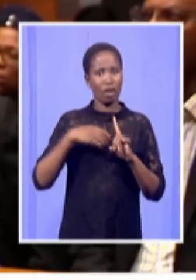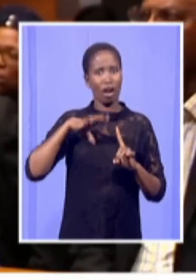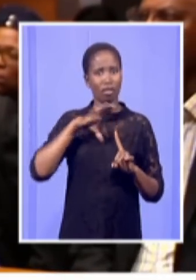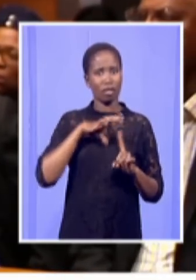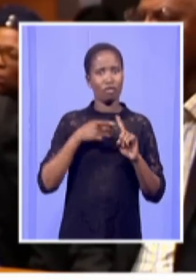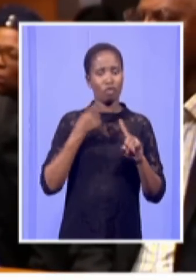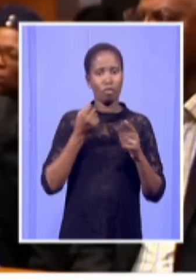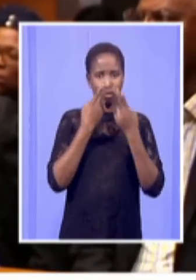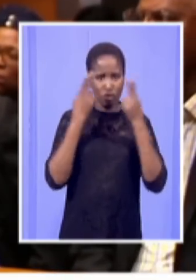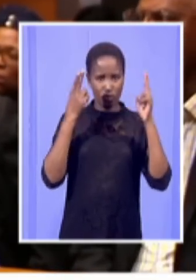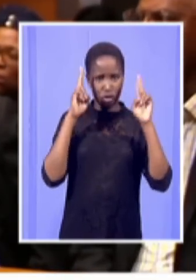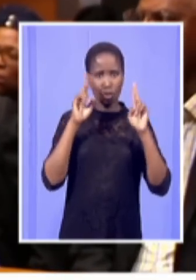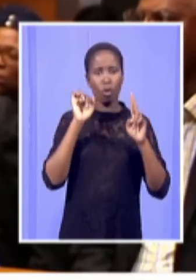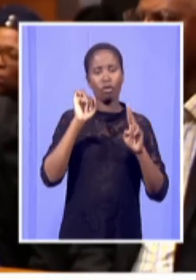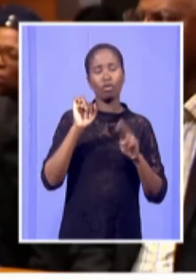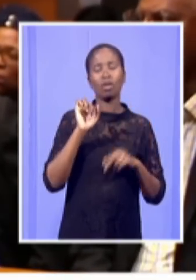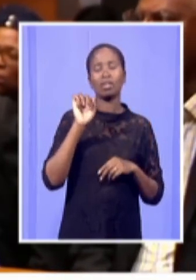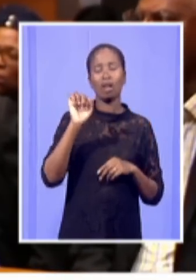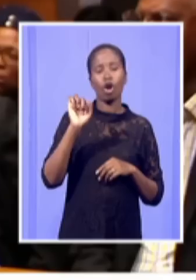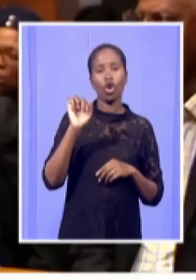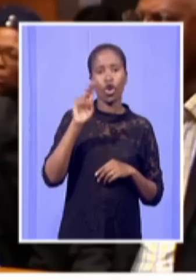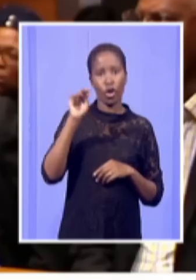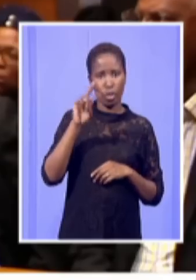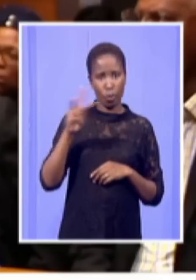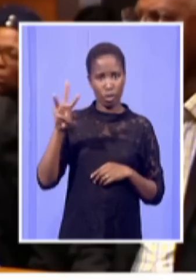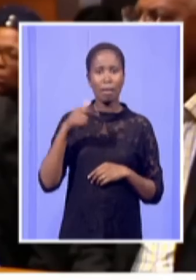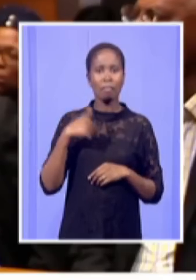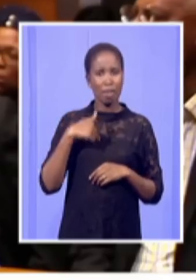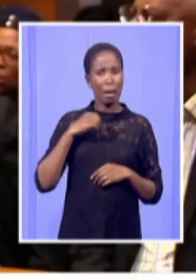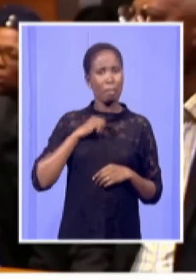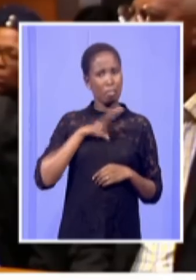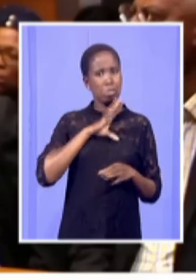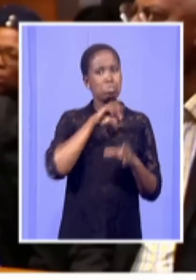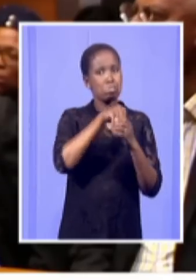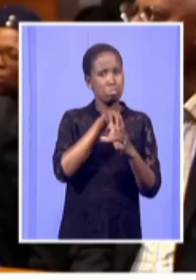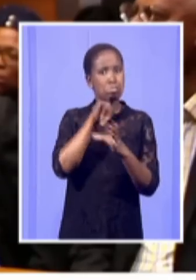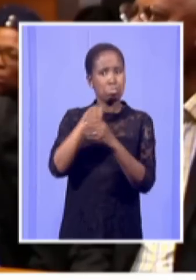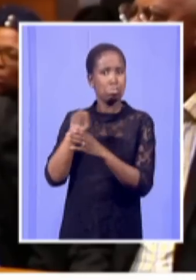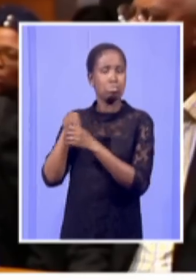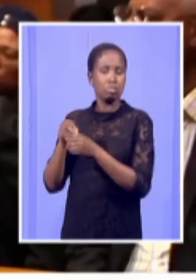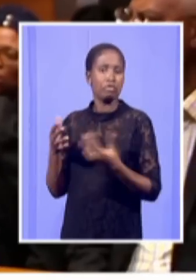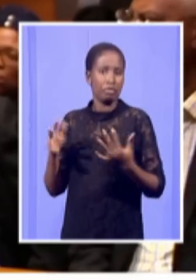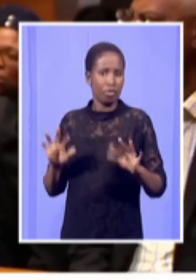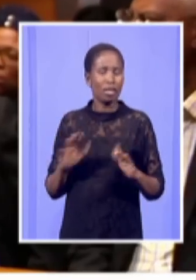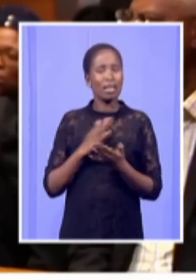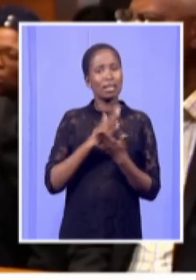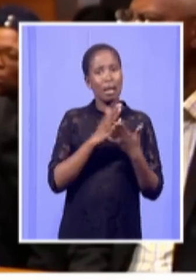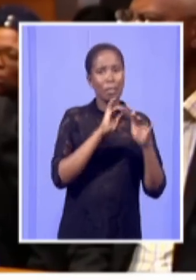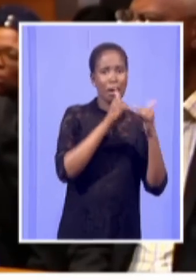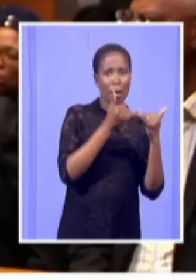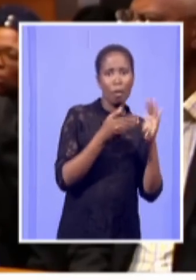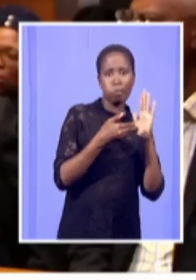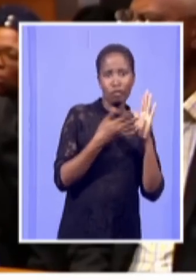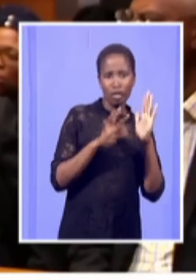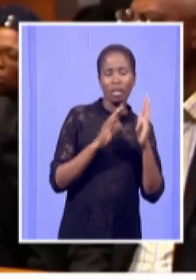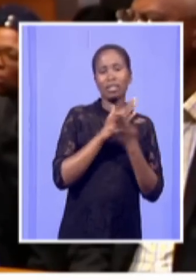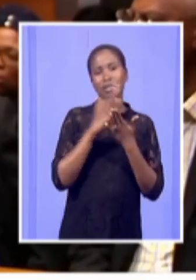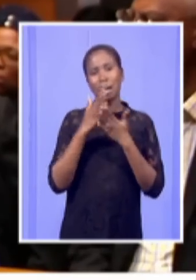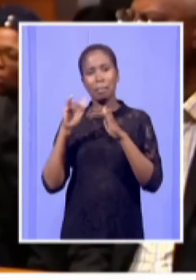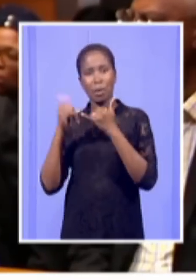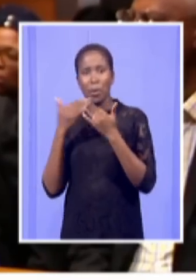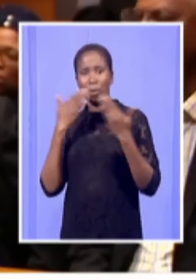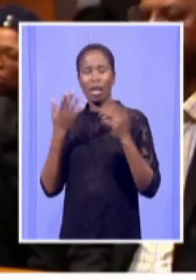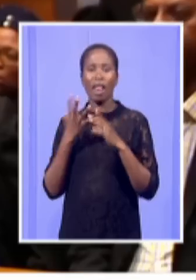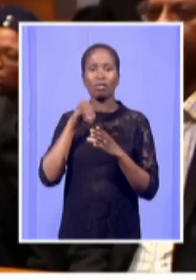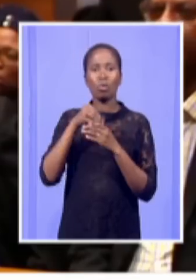of the Northwest, and I also served in various boards and listed and unlisted companies, including the boards of the South